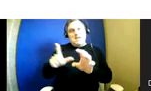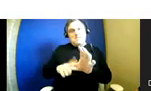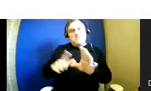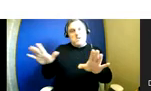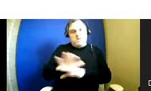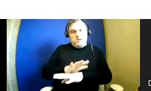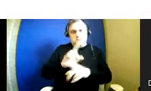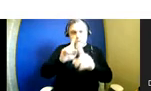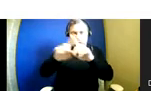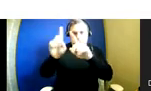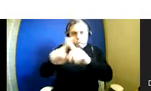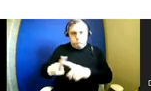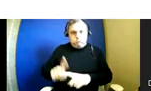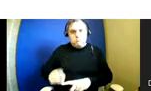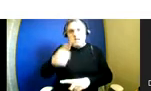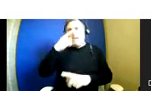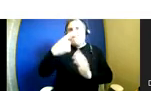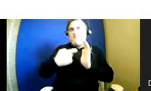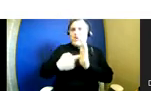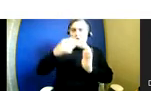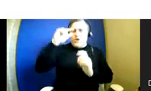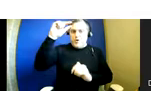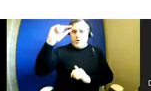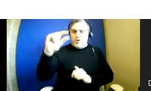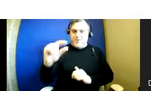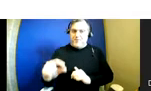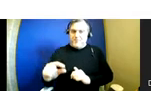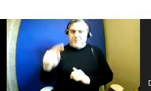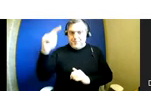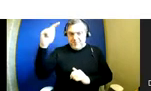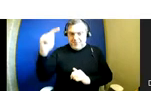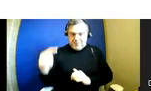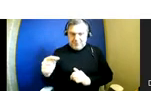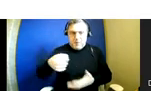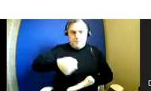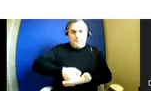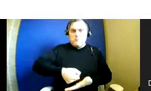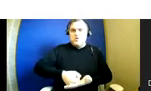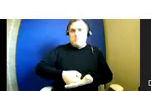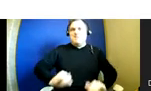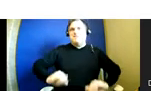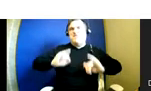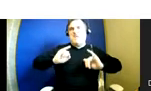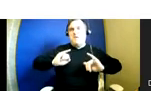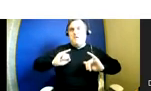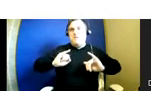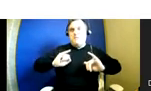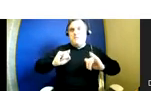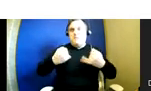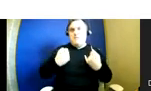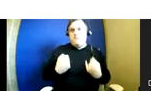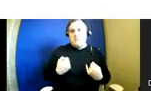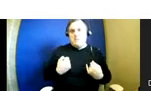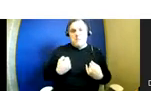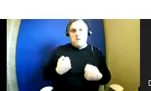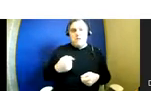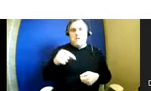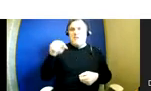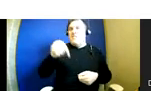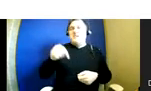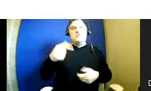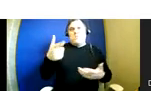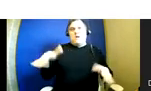people that Becky can then refer people to. And then right at the bottom, we've got severe symptoms. This clinic is